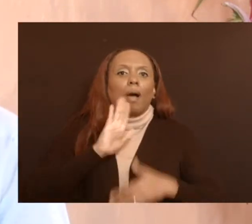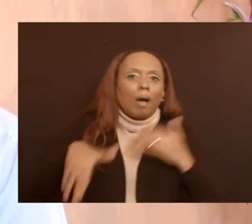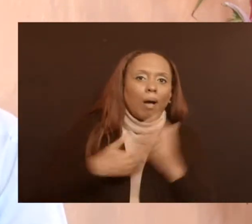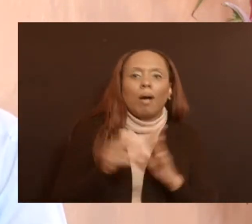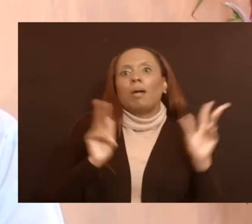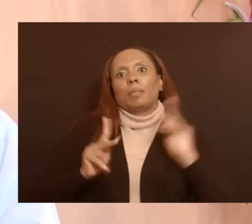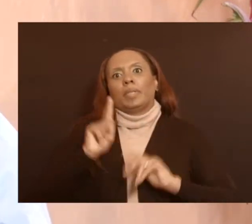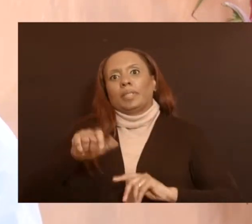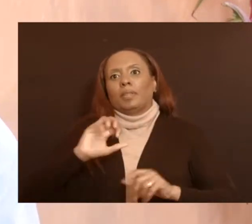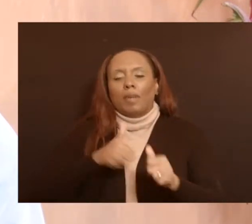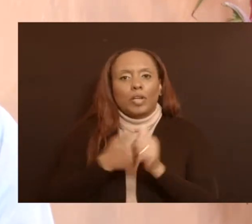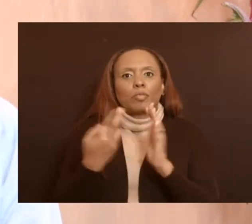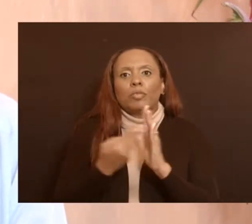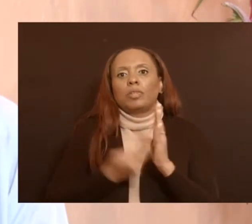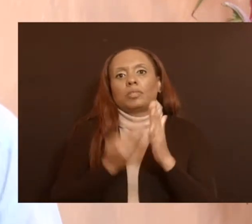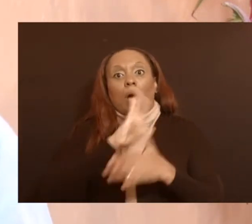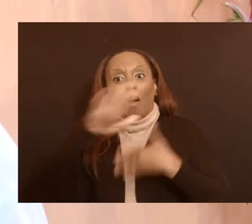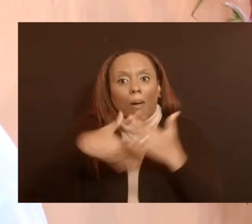look,